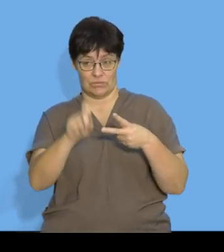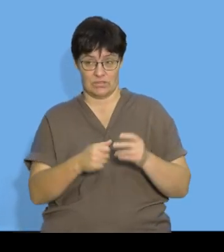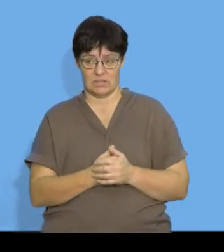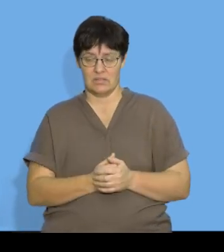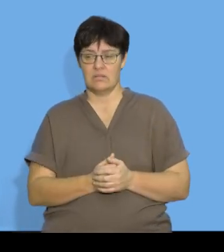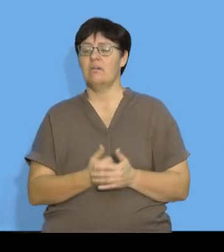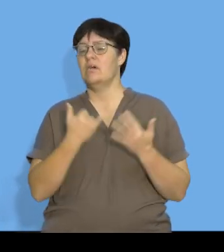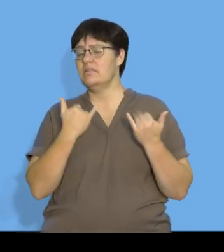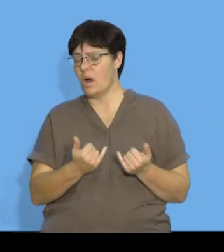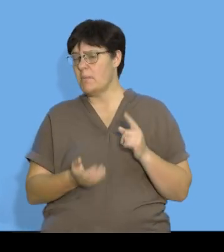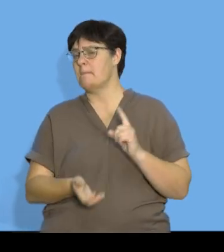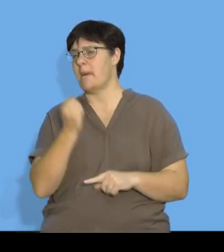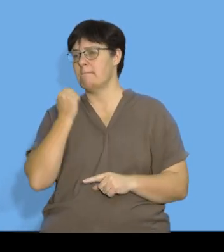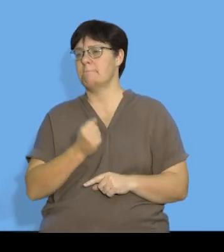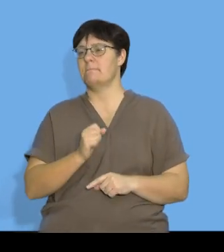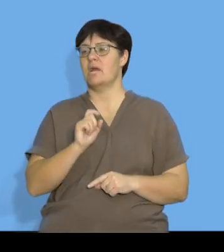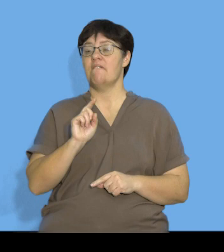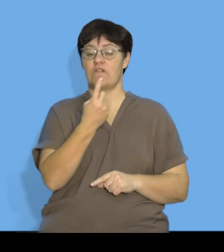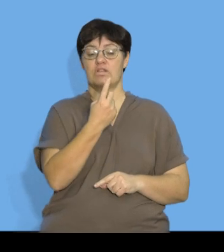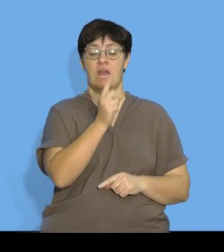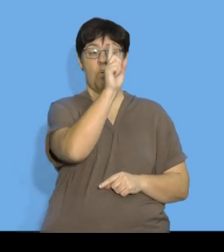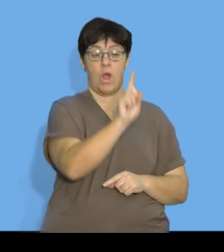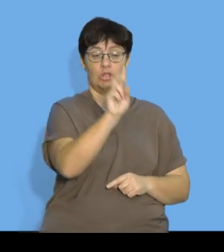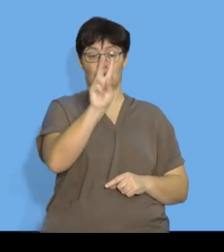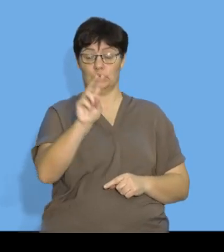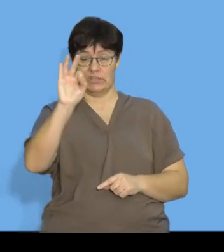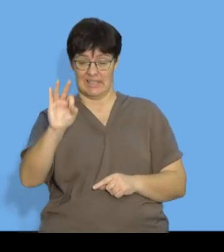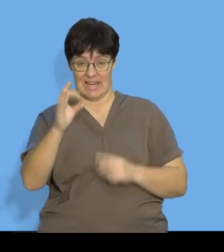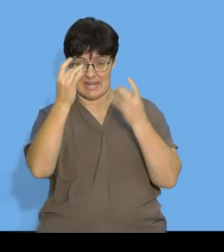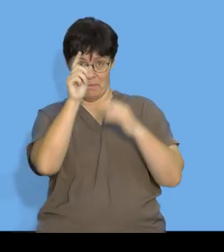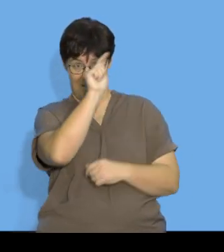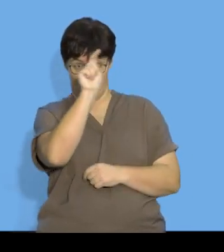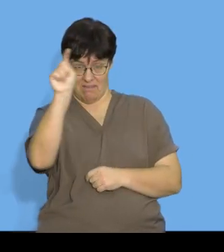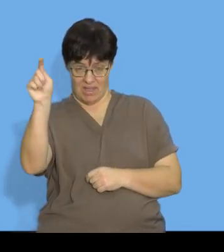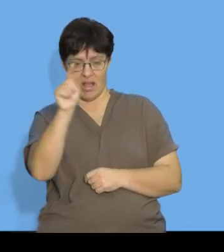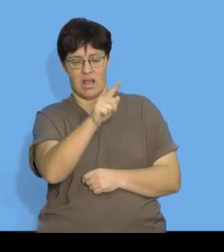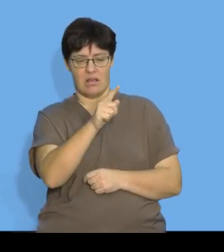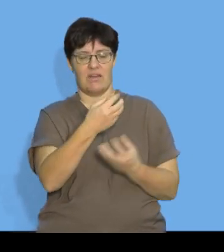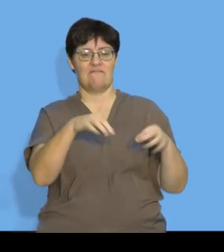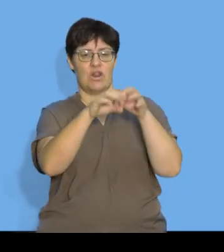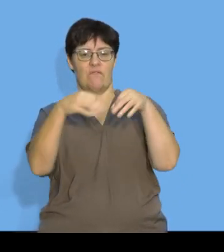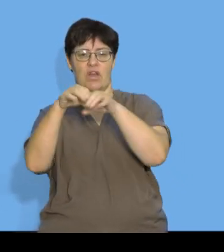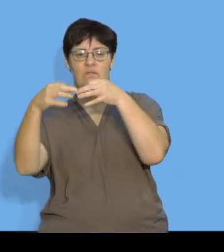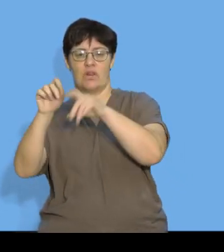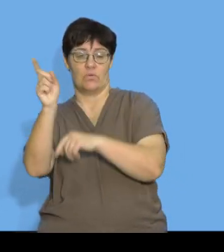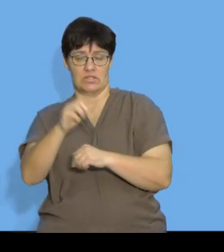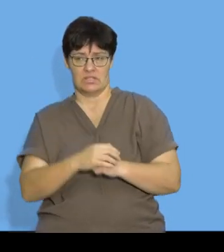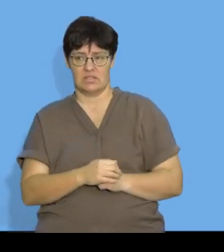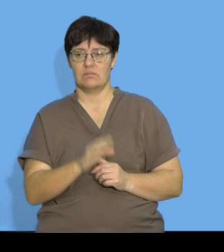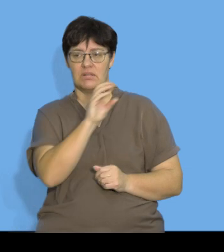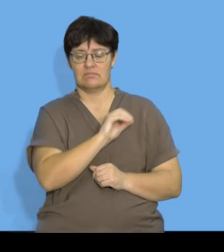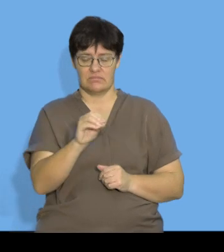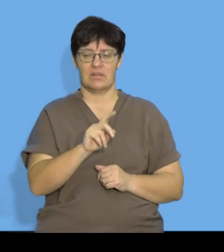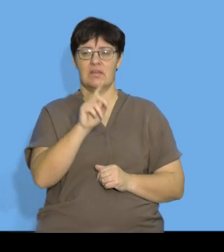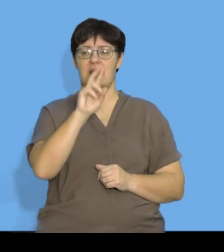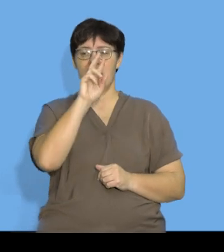So we now need to determine the first 3 terms of the sequence. That's found by substituting in n is equal